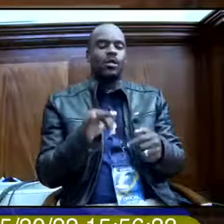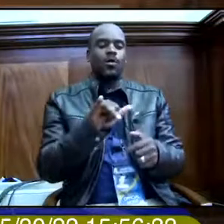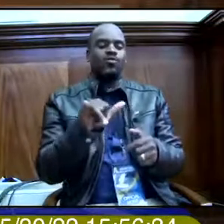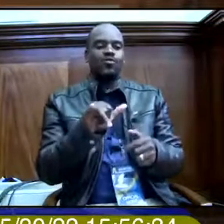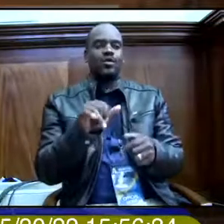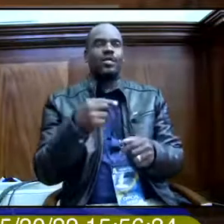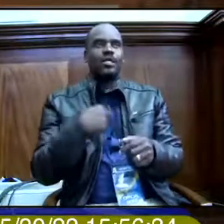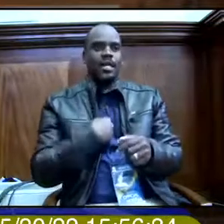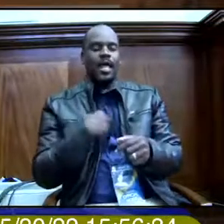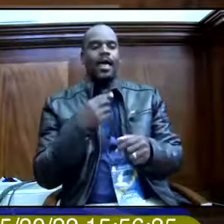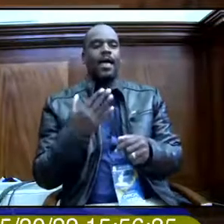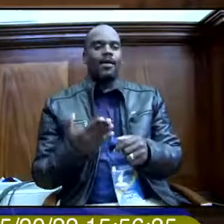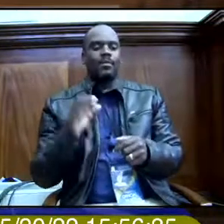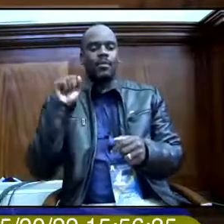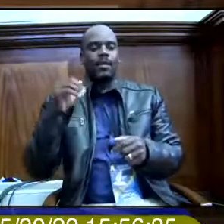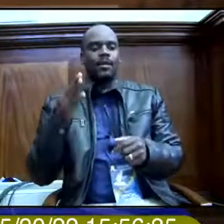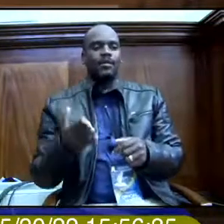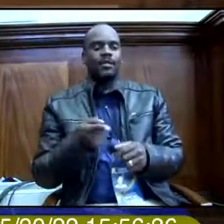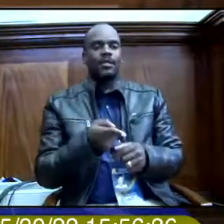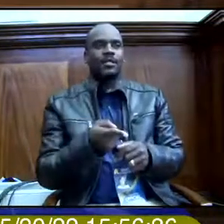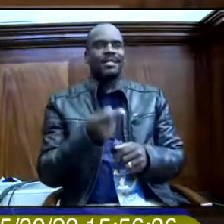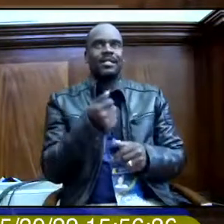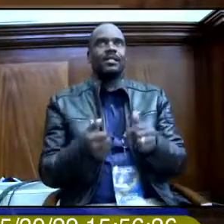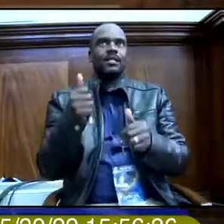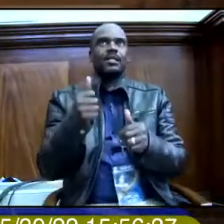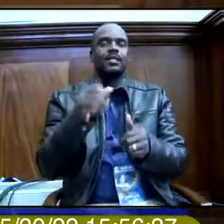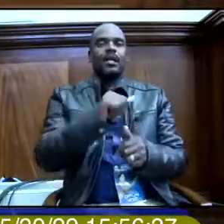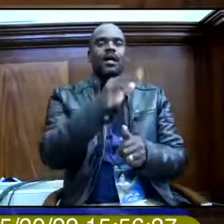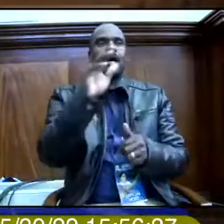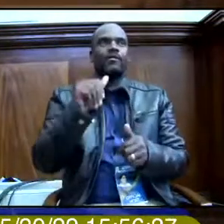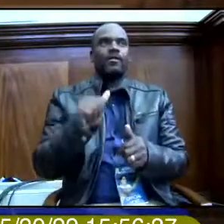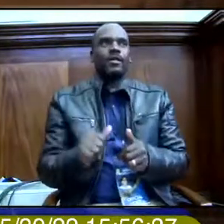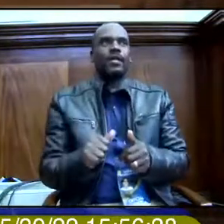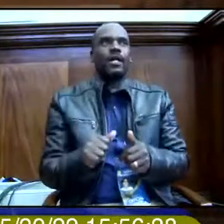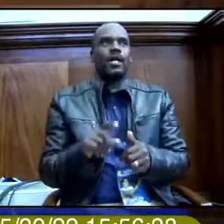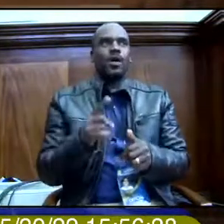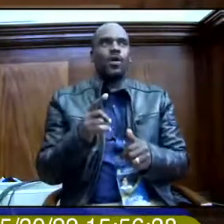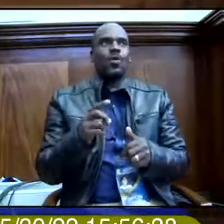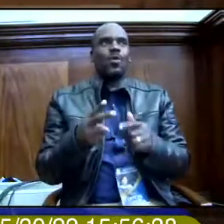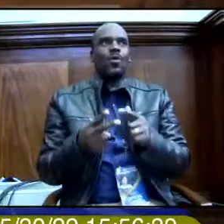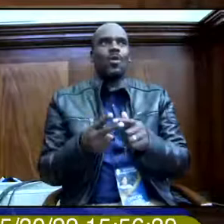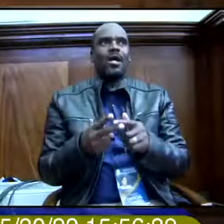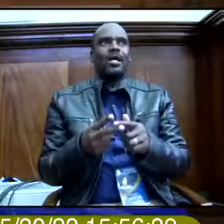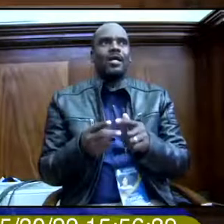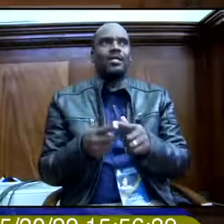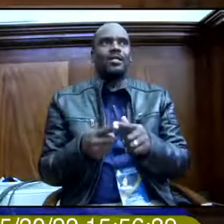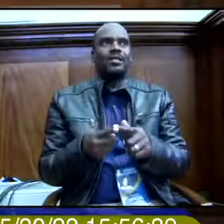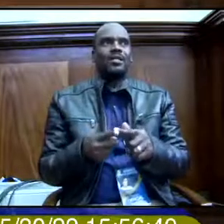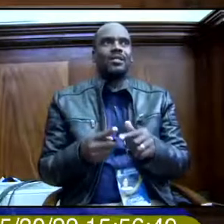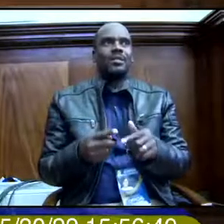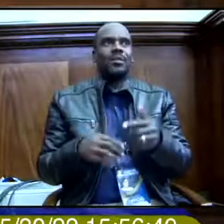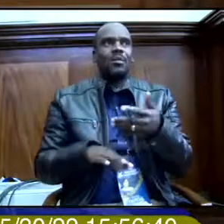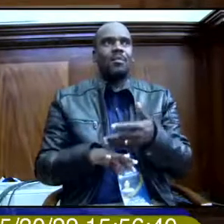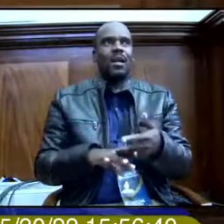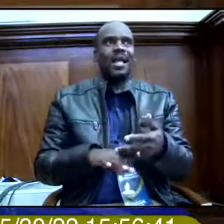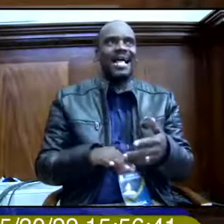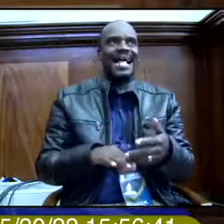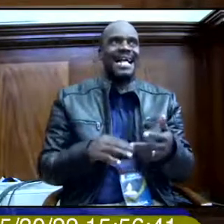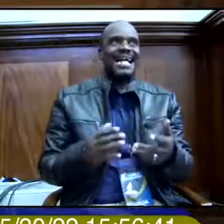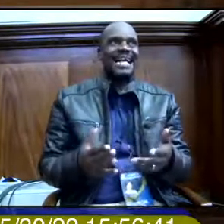i i believe they are similar to south africa one it was collapse of the bargaining council